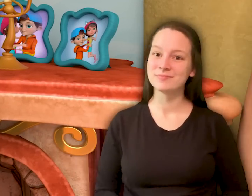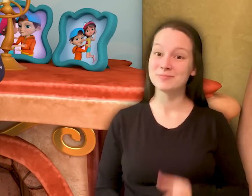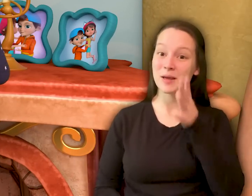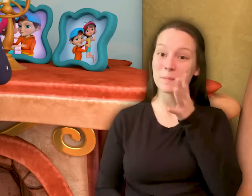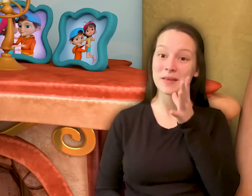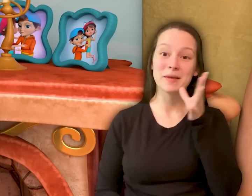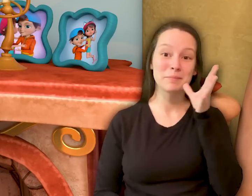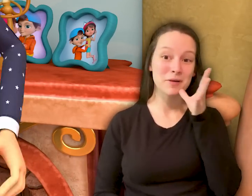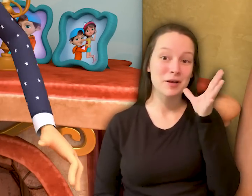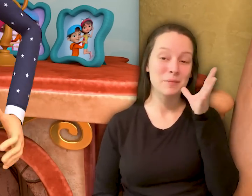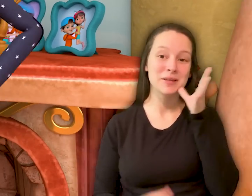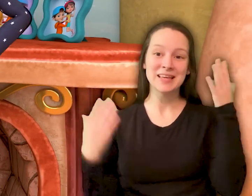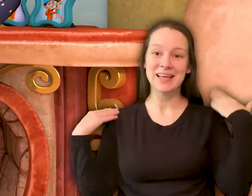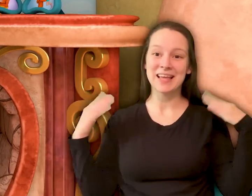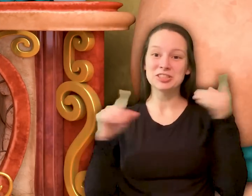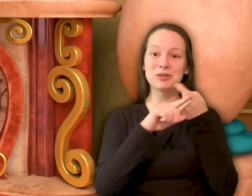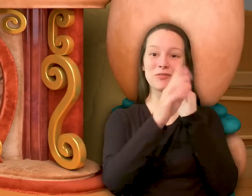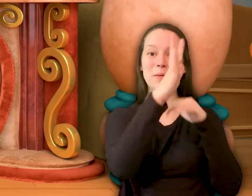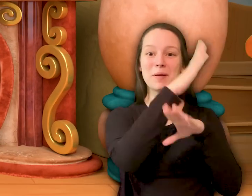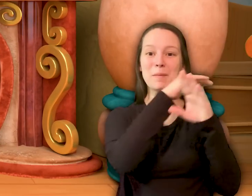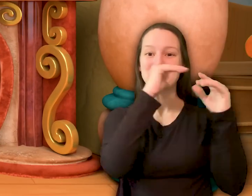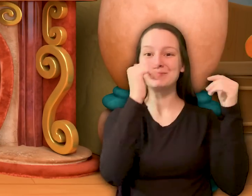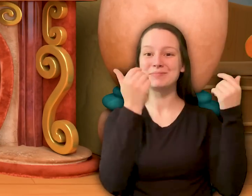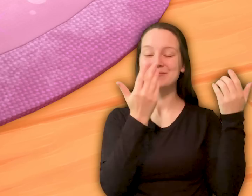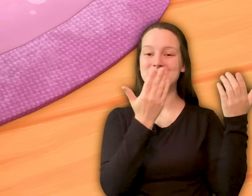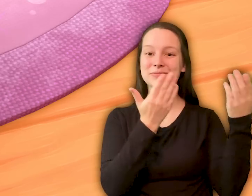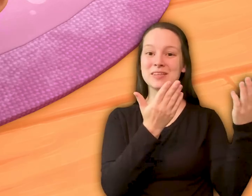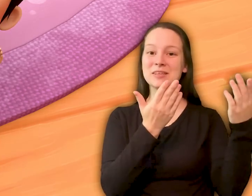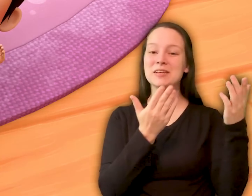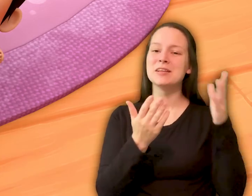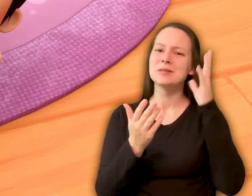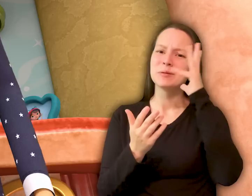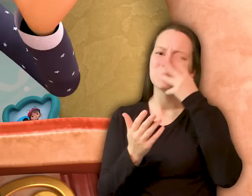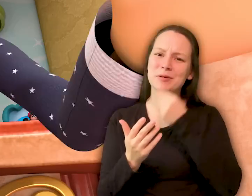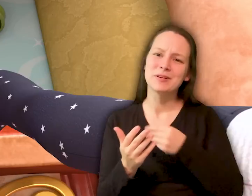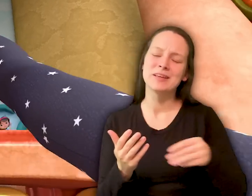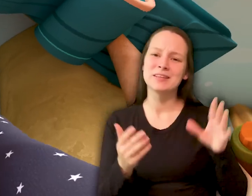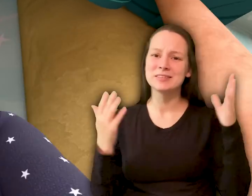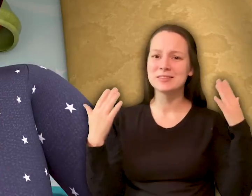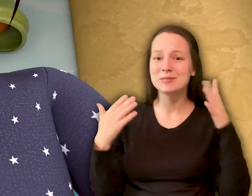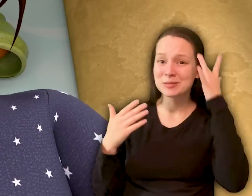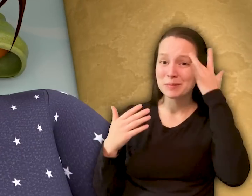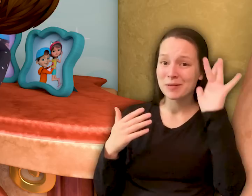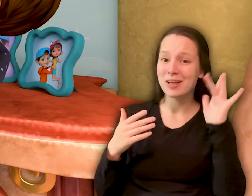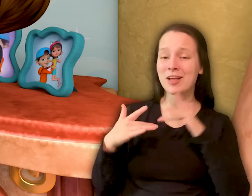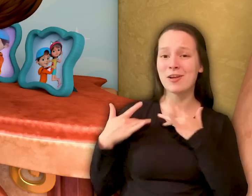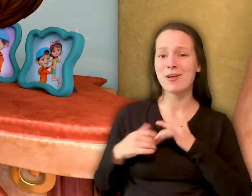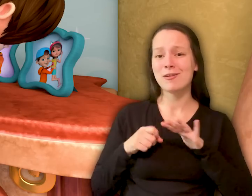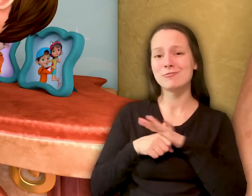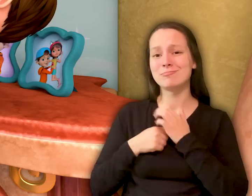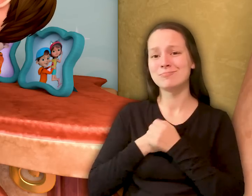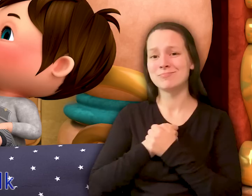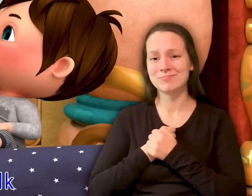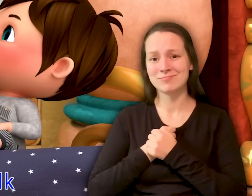Mommy Mommy Mommy angel from above pretty with and a Heart